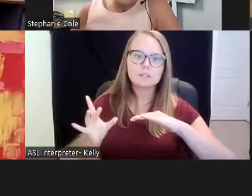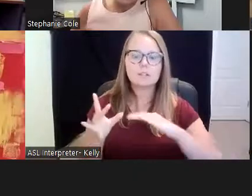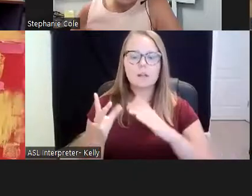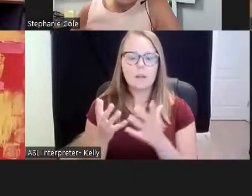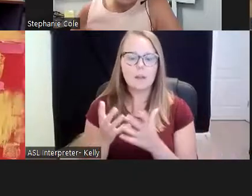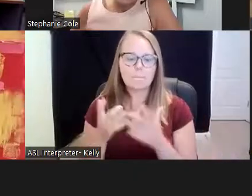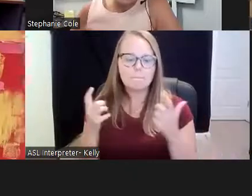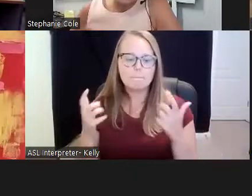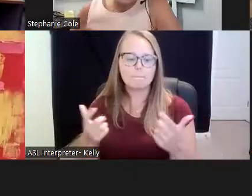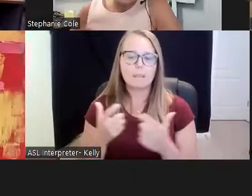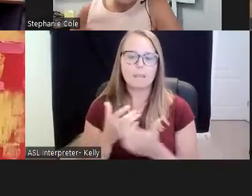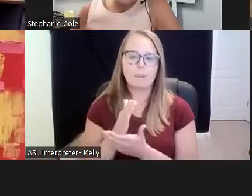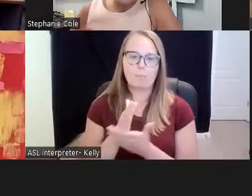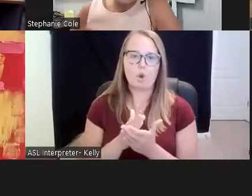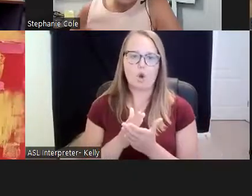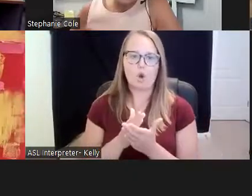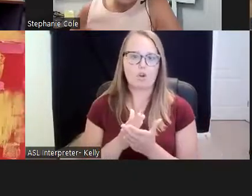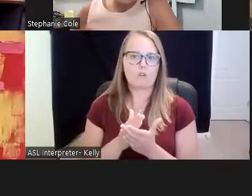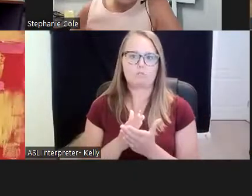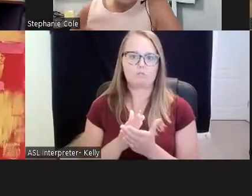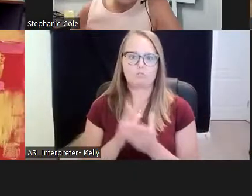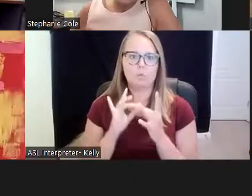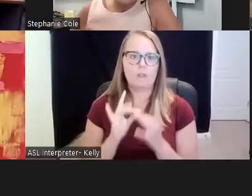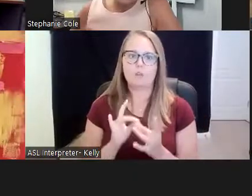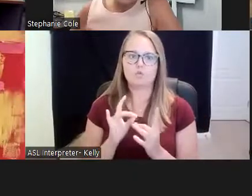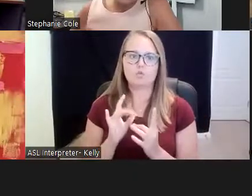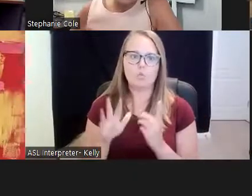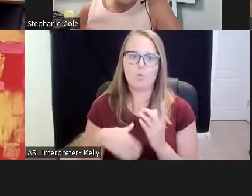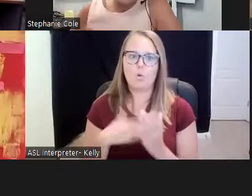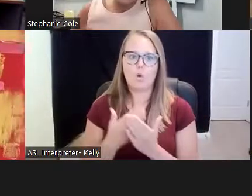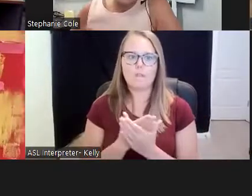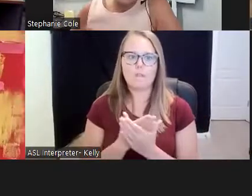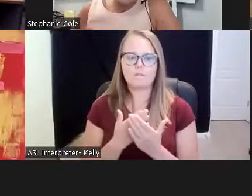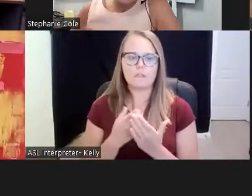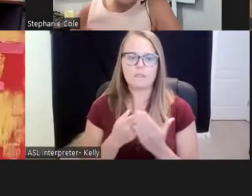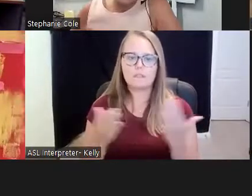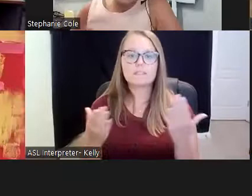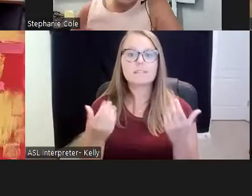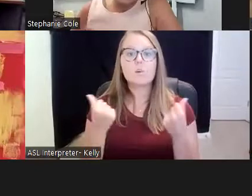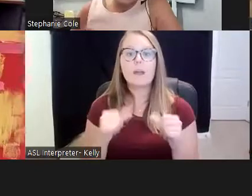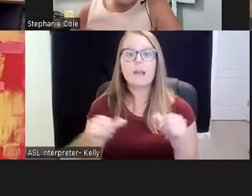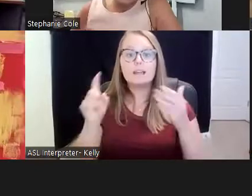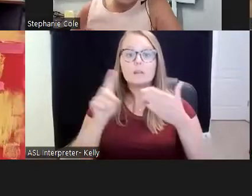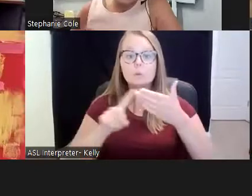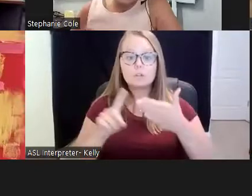piece around all of this. And so any research that highlights